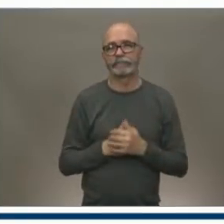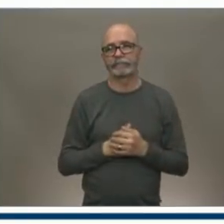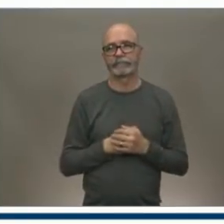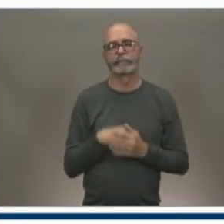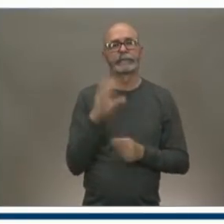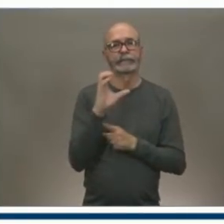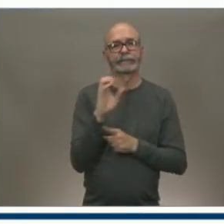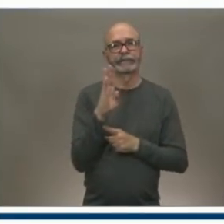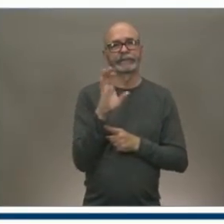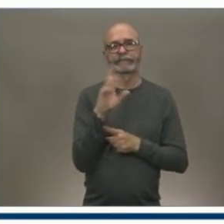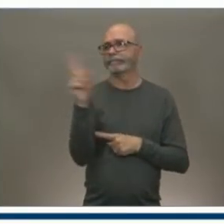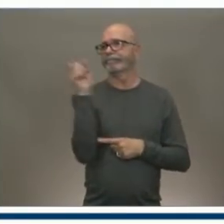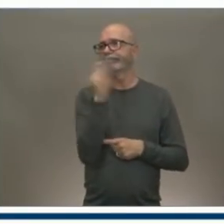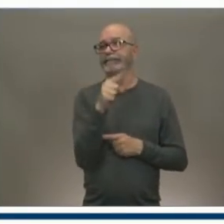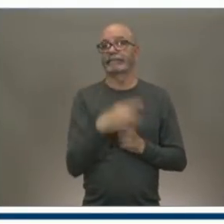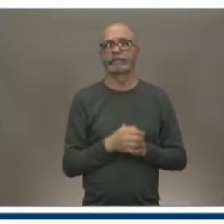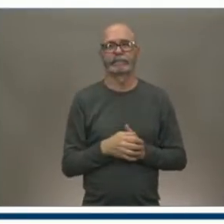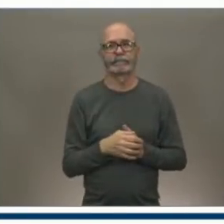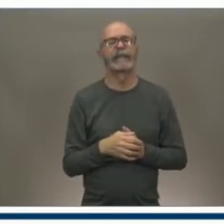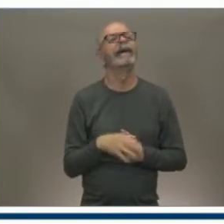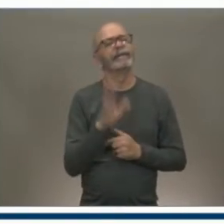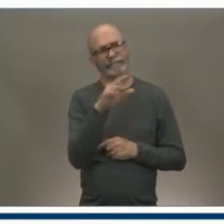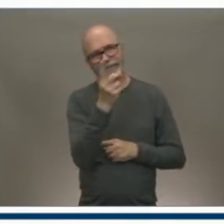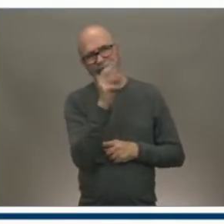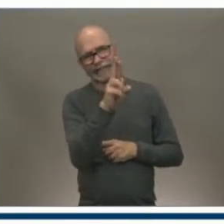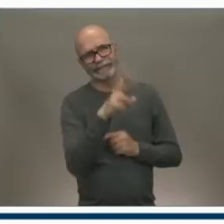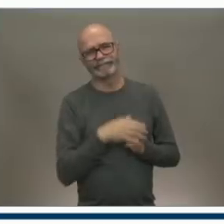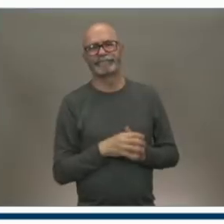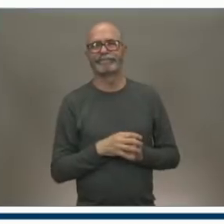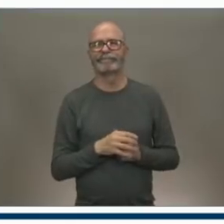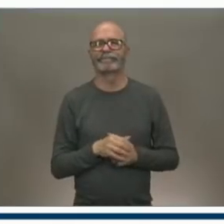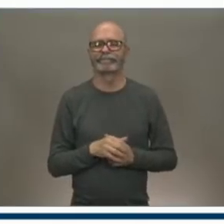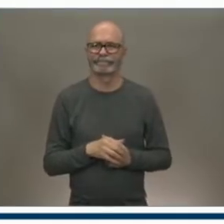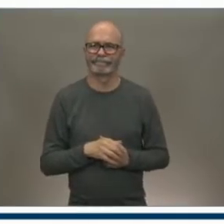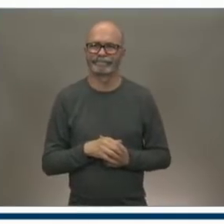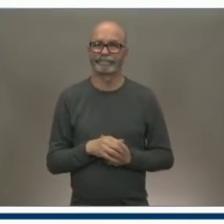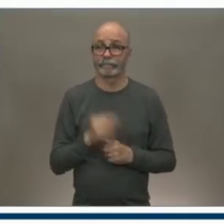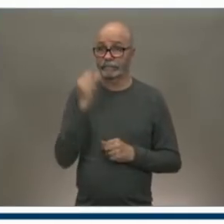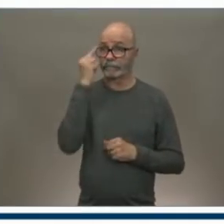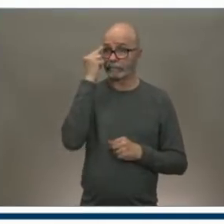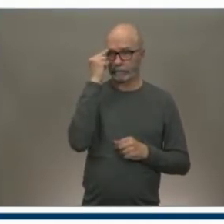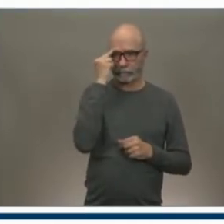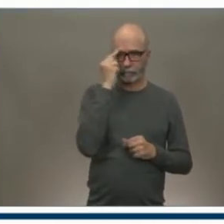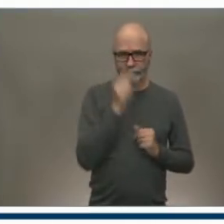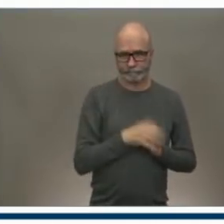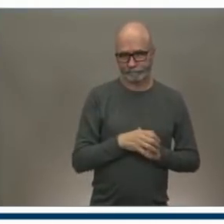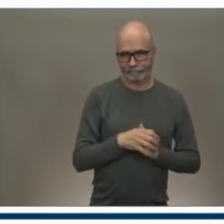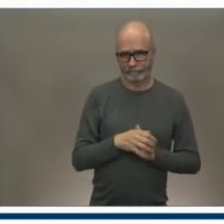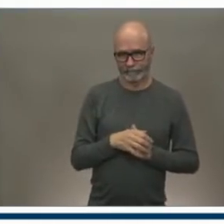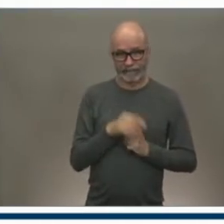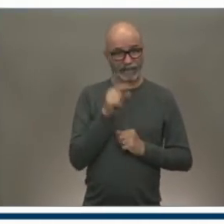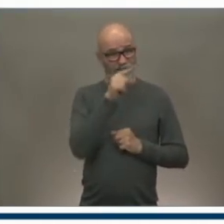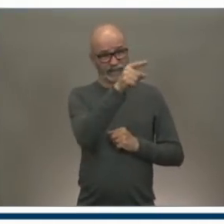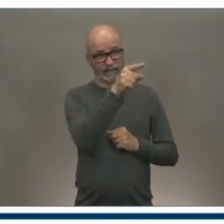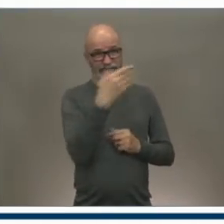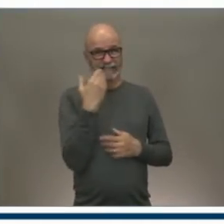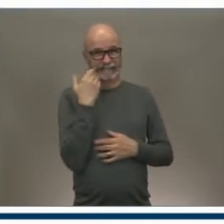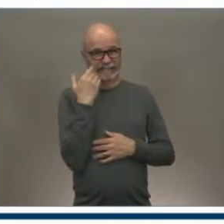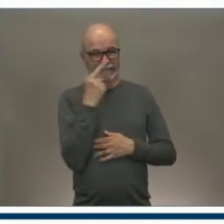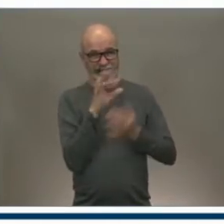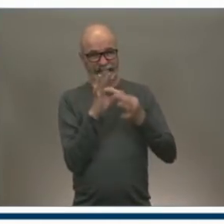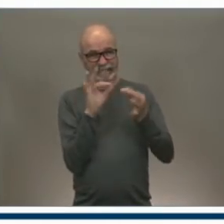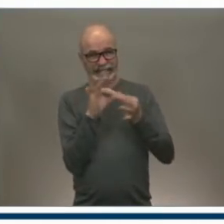afternoon, Dr. Strang. I just wondered, I want you to explore something that you've talked about during this briefing a little